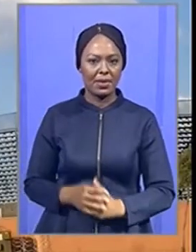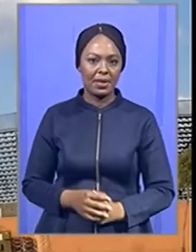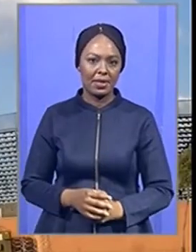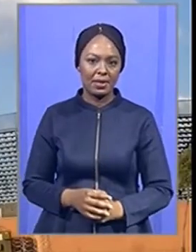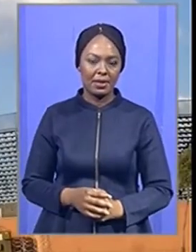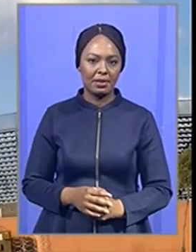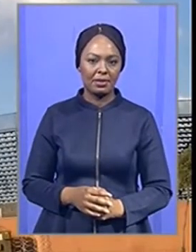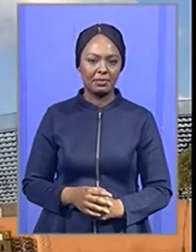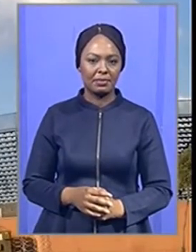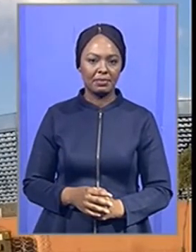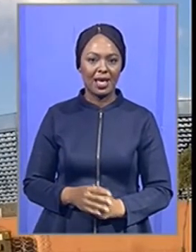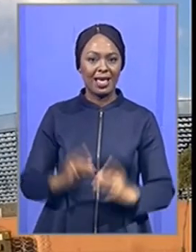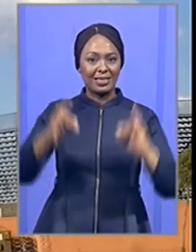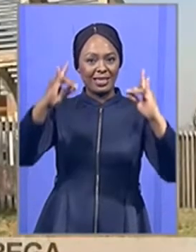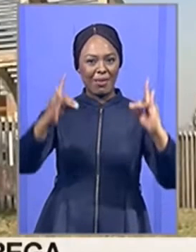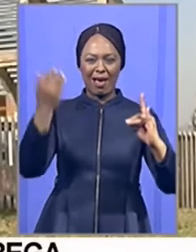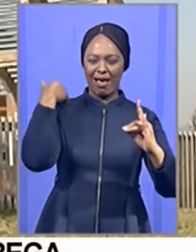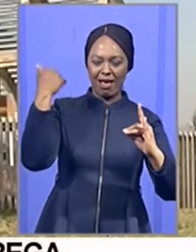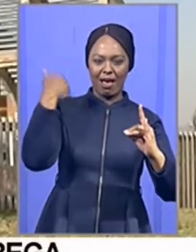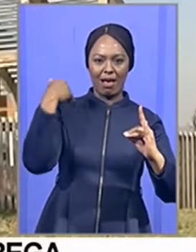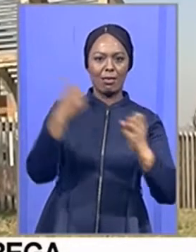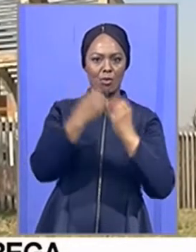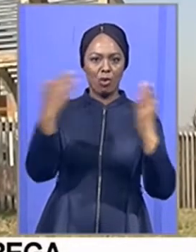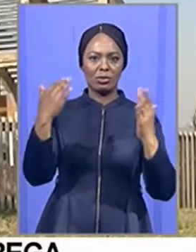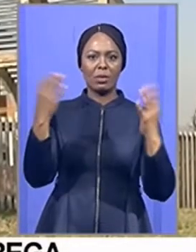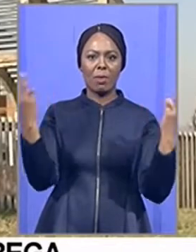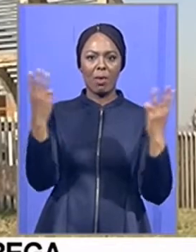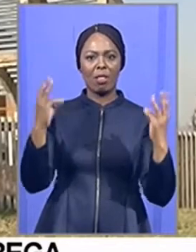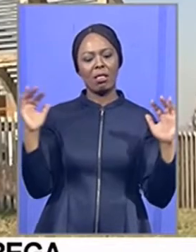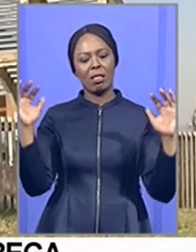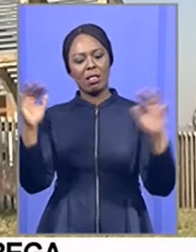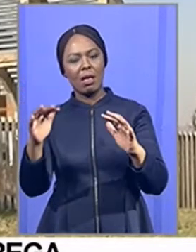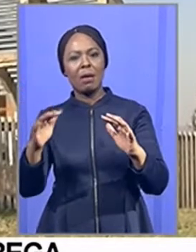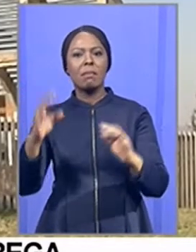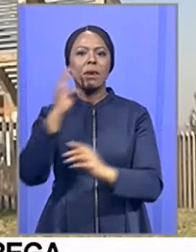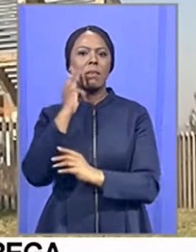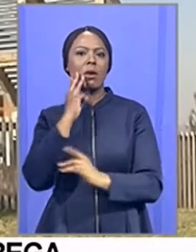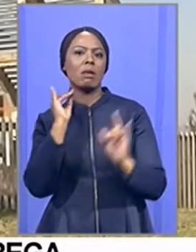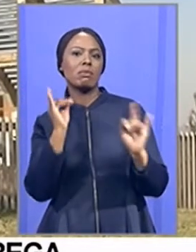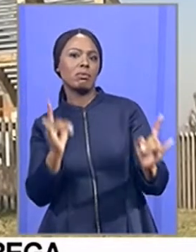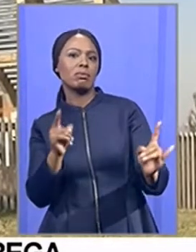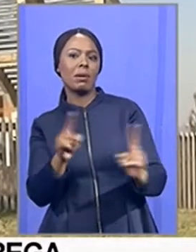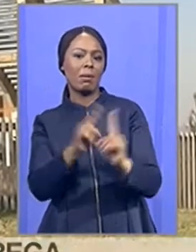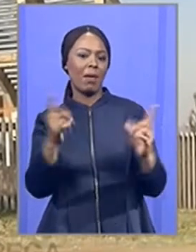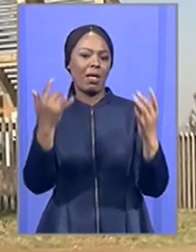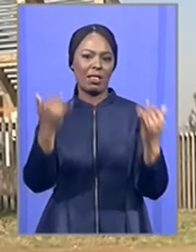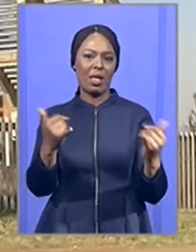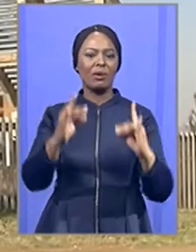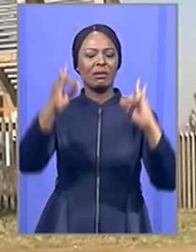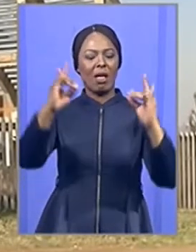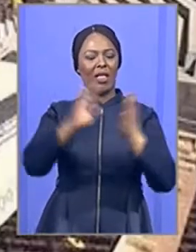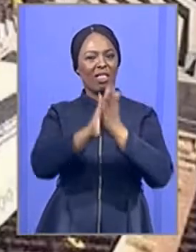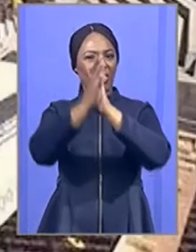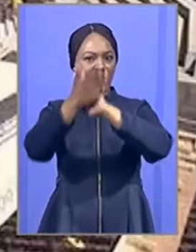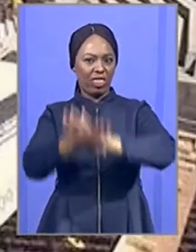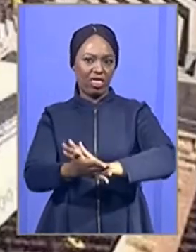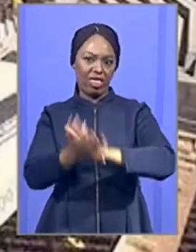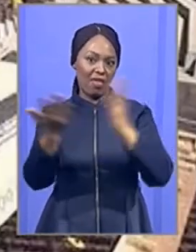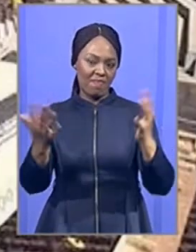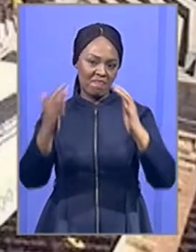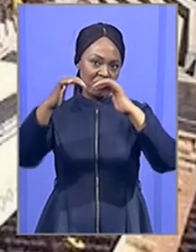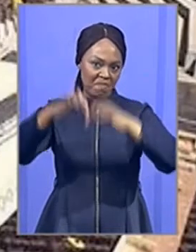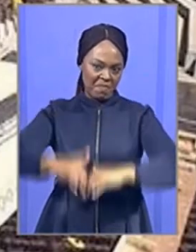Lepatlelo leno e kile ya nna mokgabo wa baagi ba Mamelodi. Jaanong go setse fela karolo eno e tlileng go phutlhamisiwa le yone. Le ne